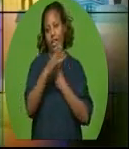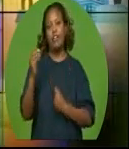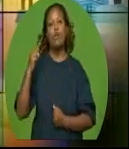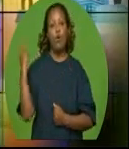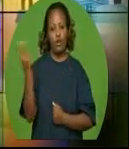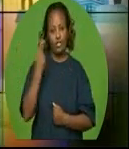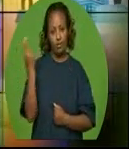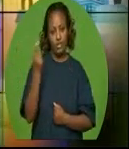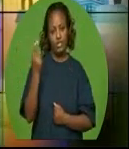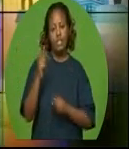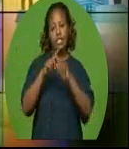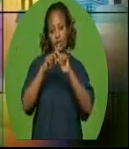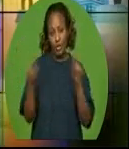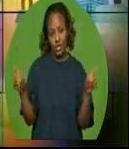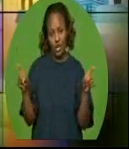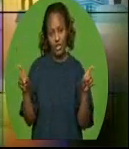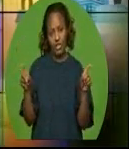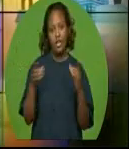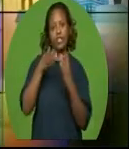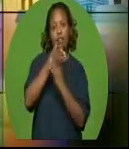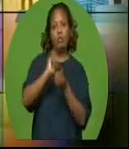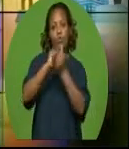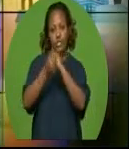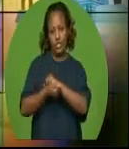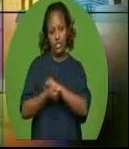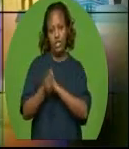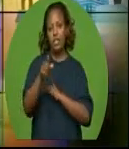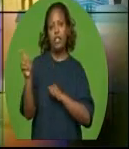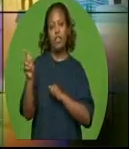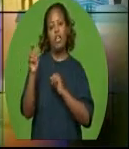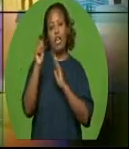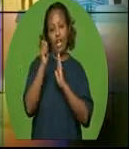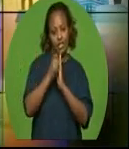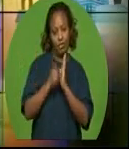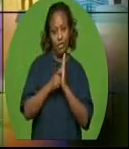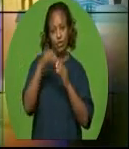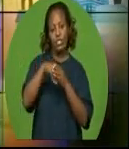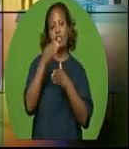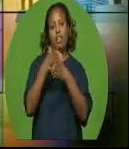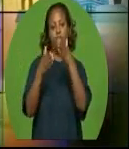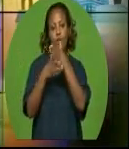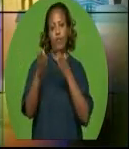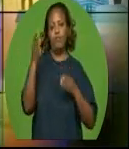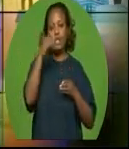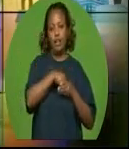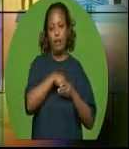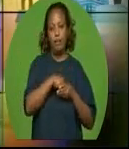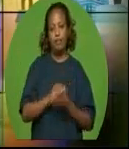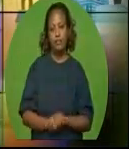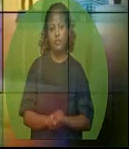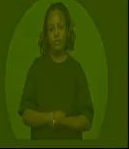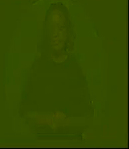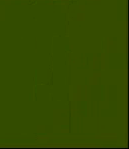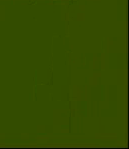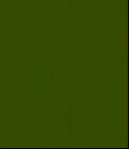contrast saving and consumption, especially in terms of the change they exhibit with the level of income.